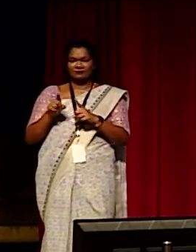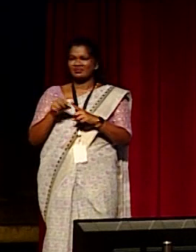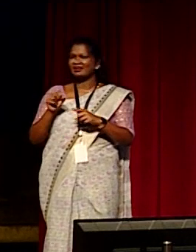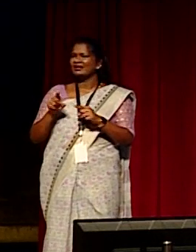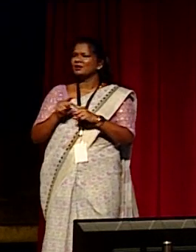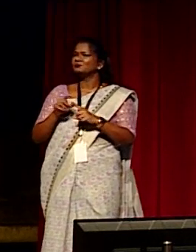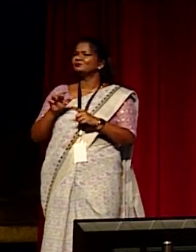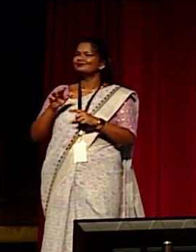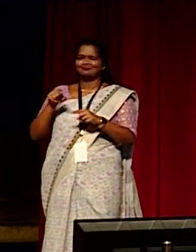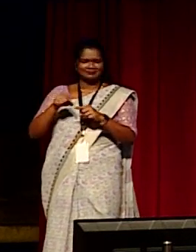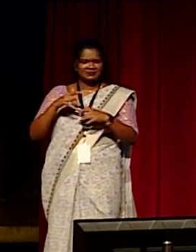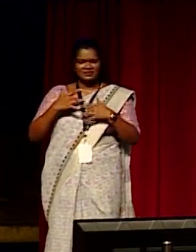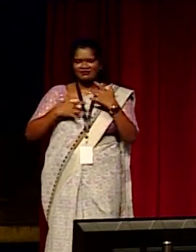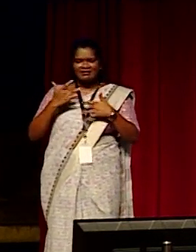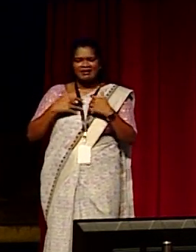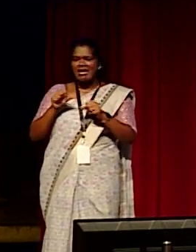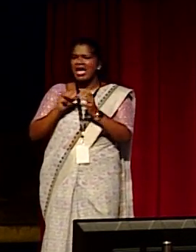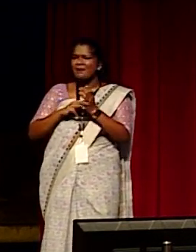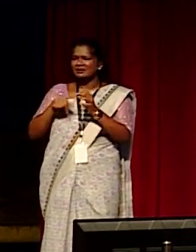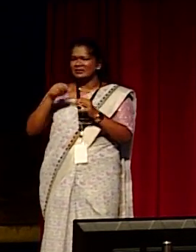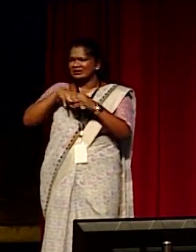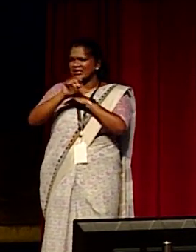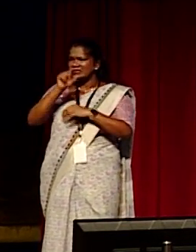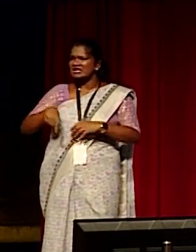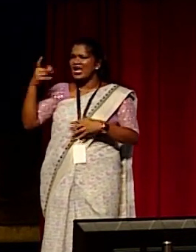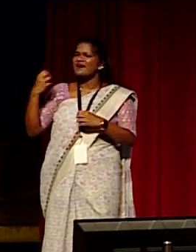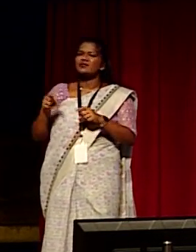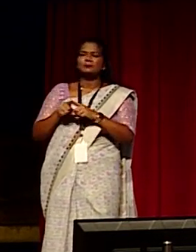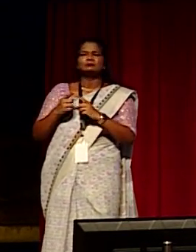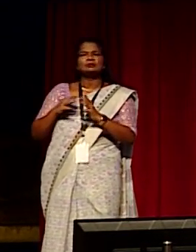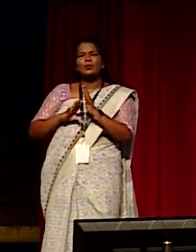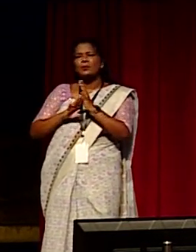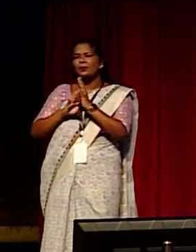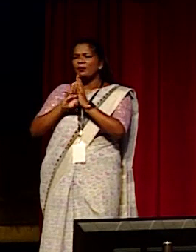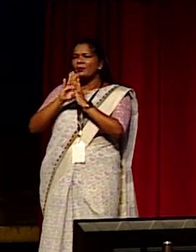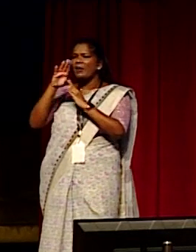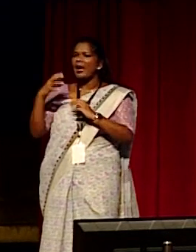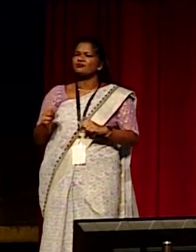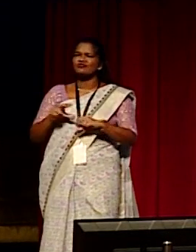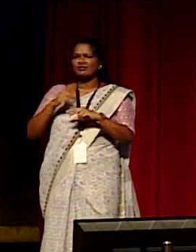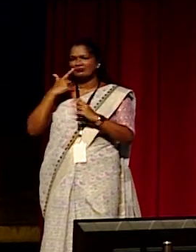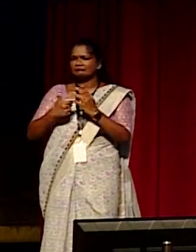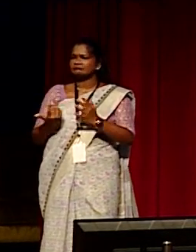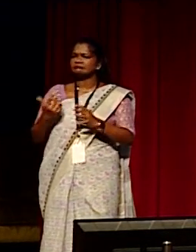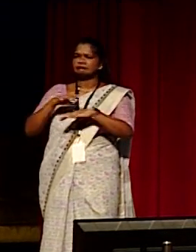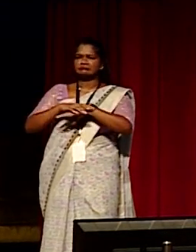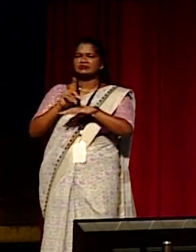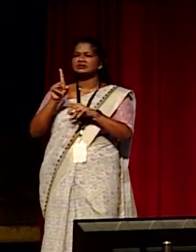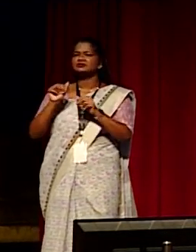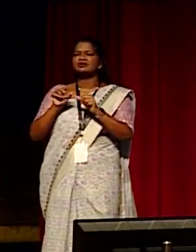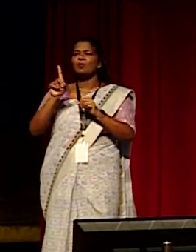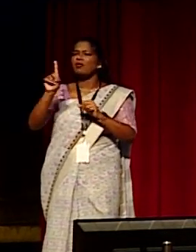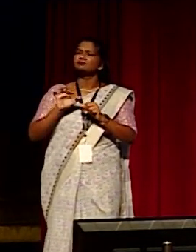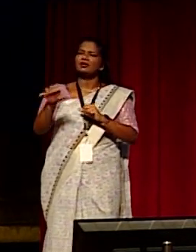Traditionally, all transfemoral amputees in India and across the developing world were fitted with single-axis